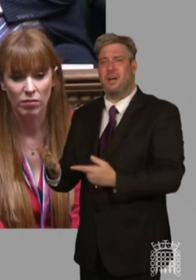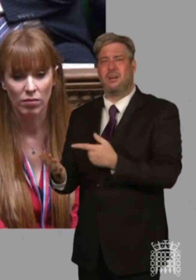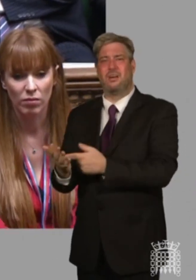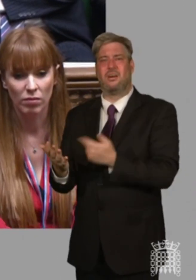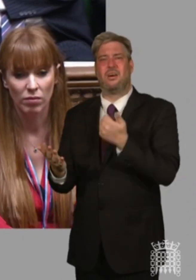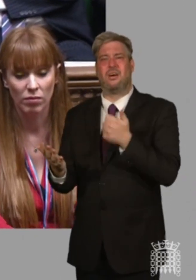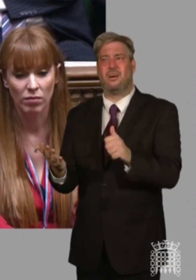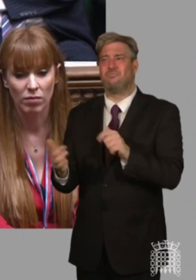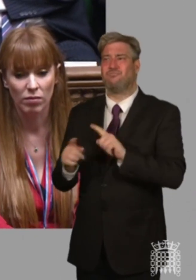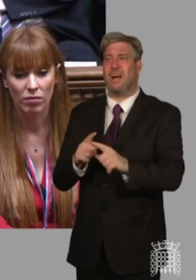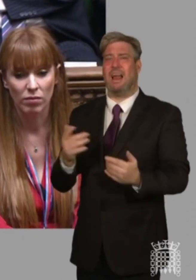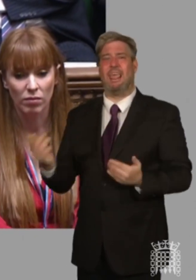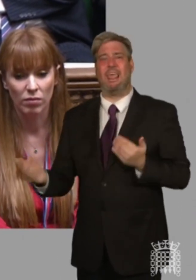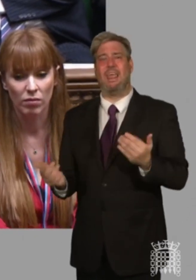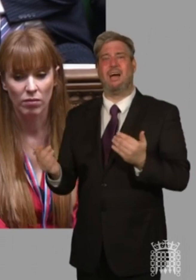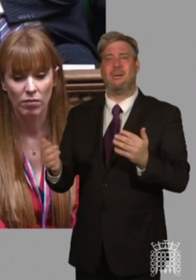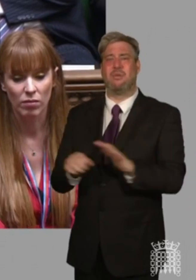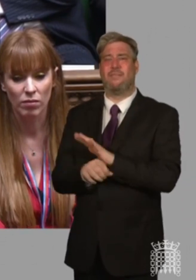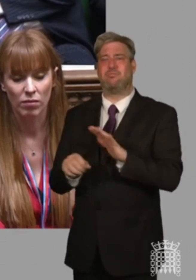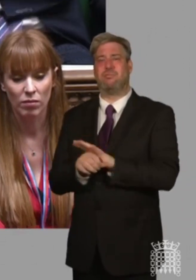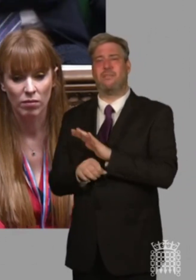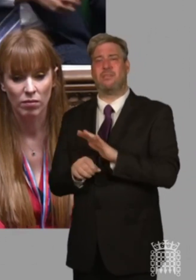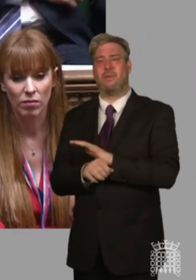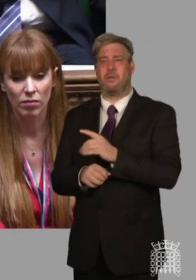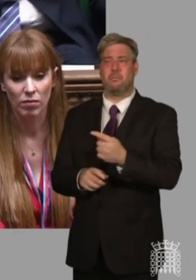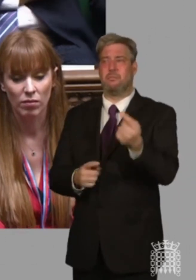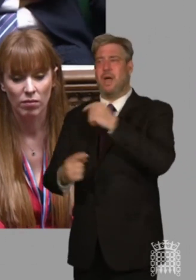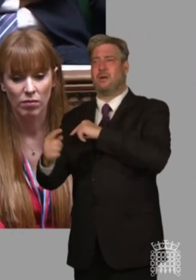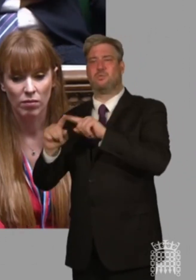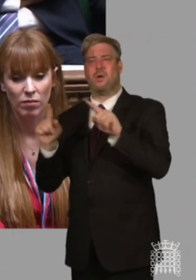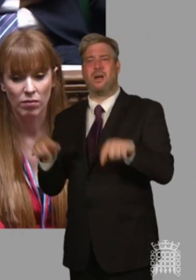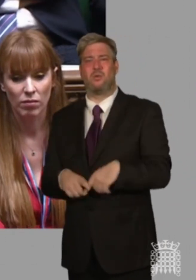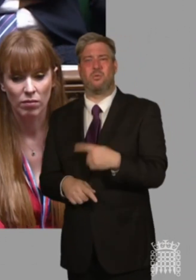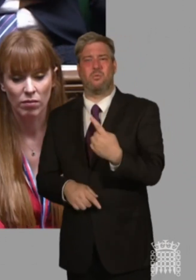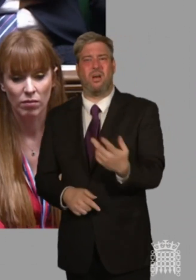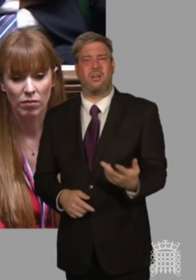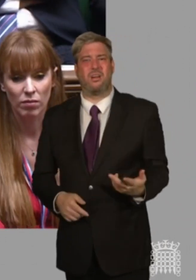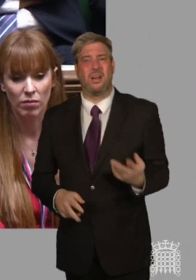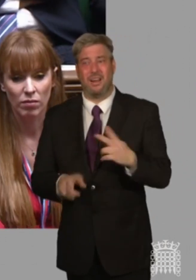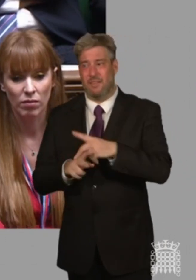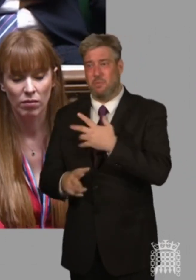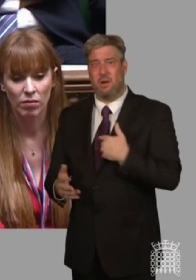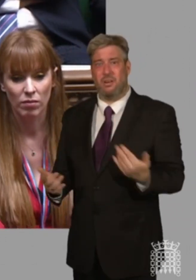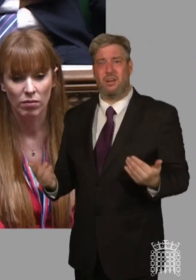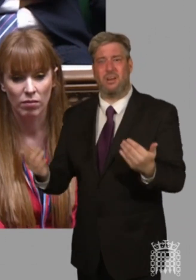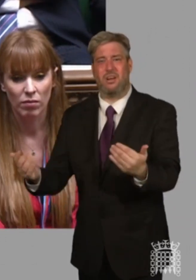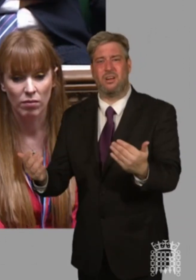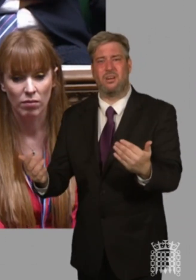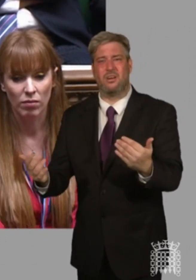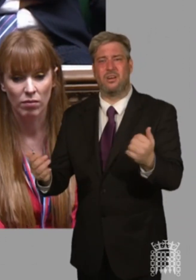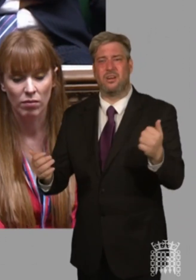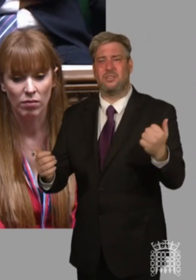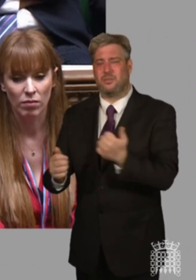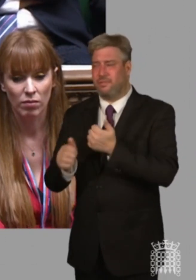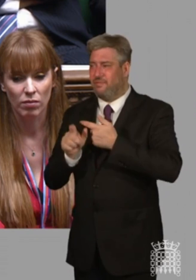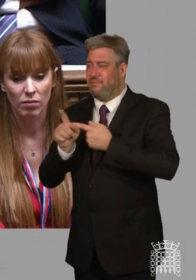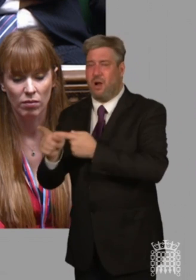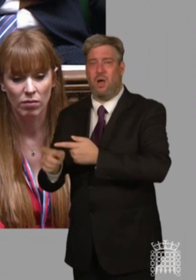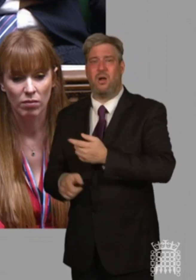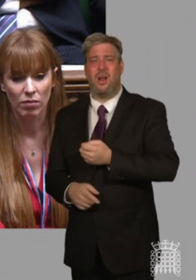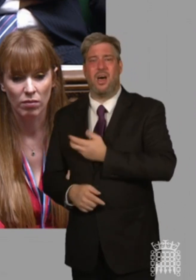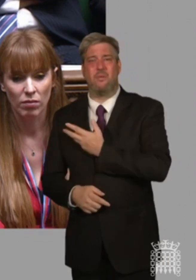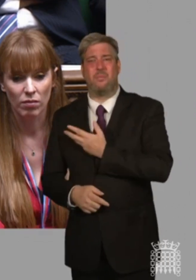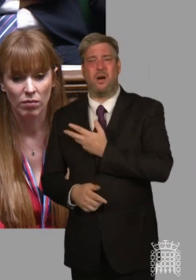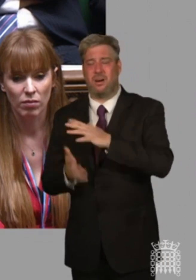appointments every year. But, Mr. Speaker, the Prime Minister is oddly reluctant to follow us on this. What exactly is so